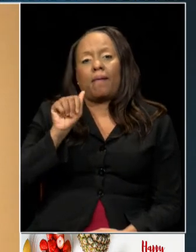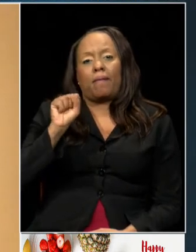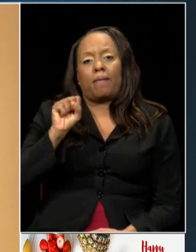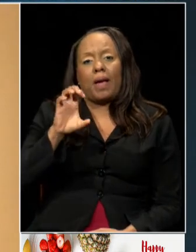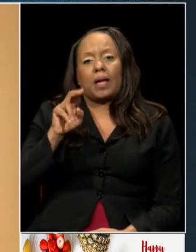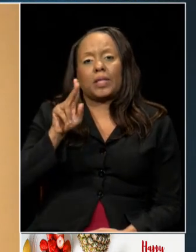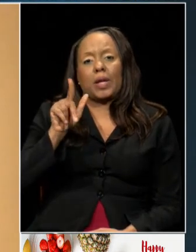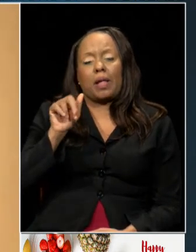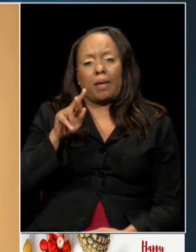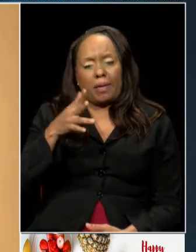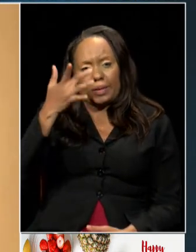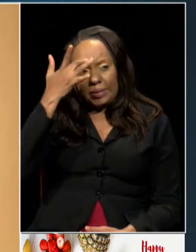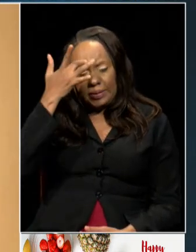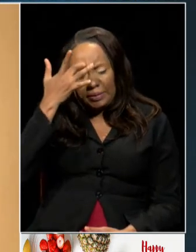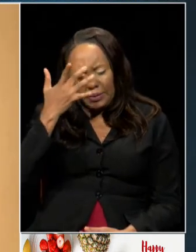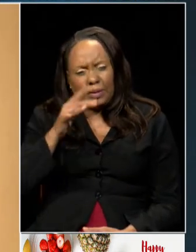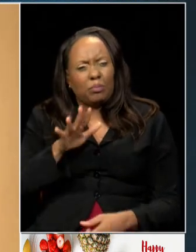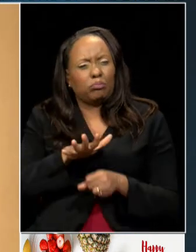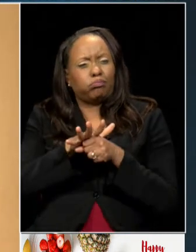within the blood vessels.